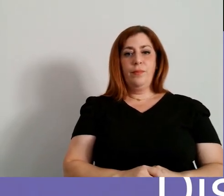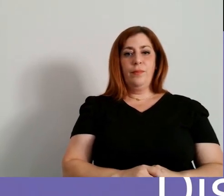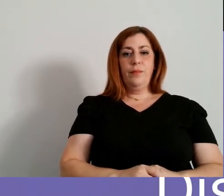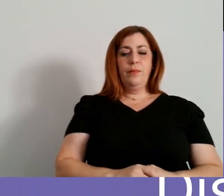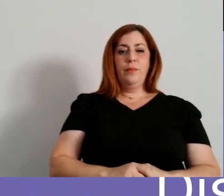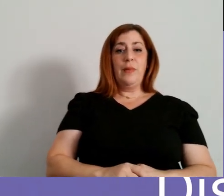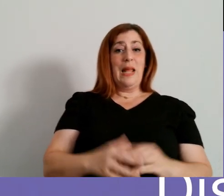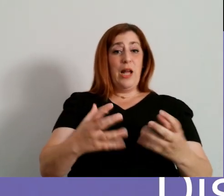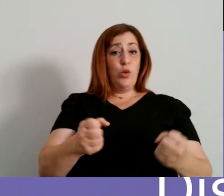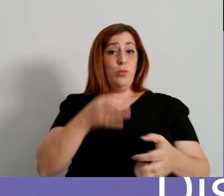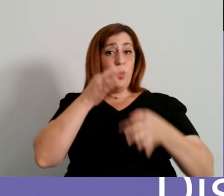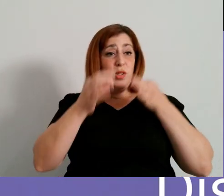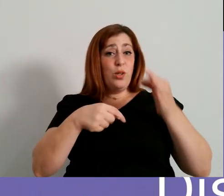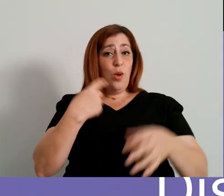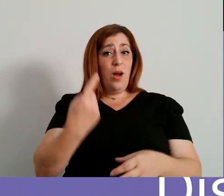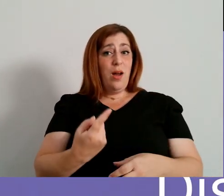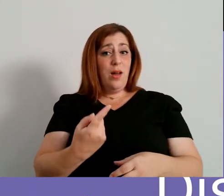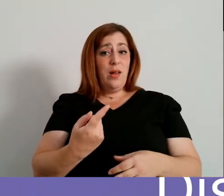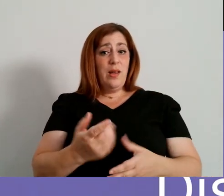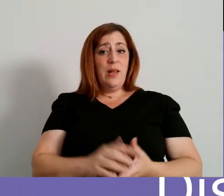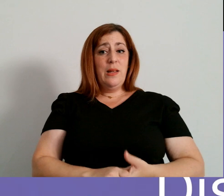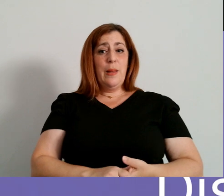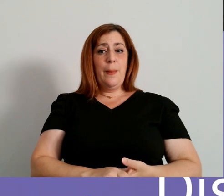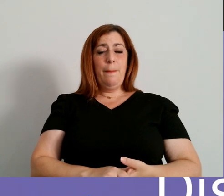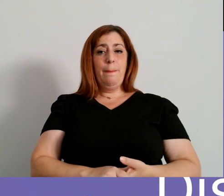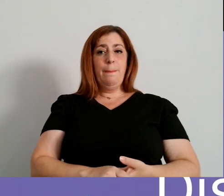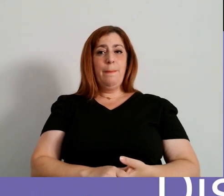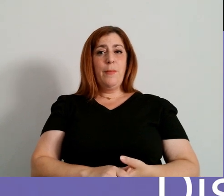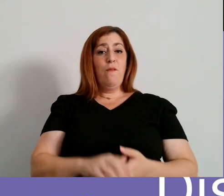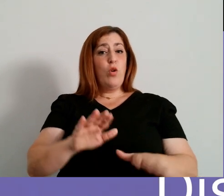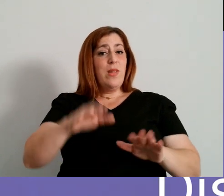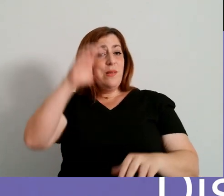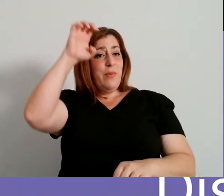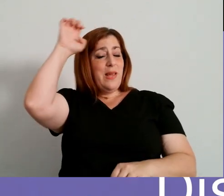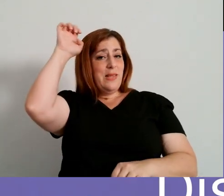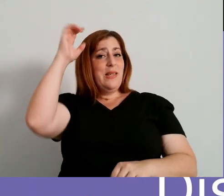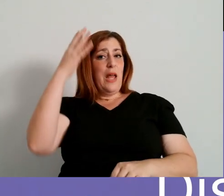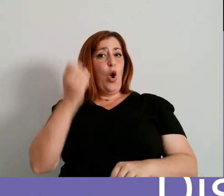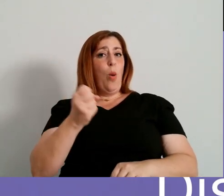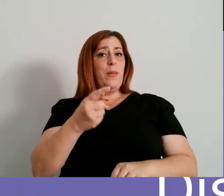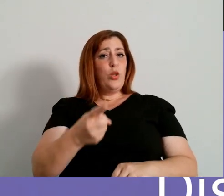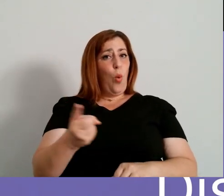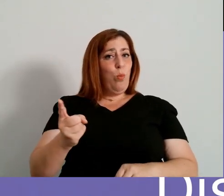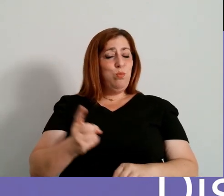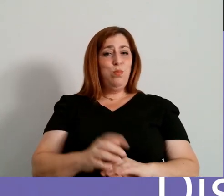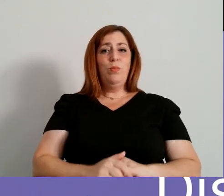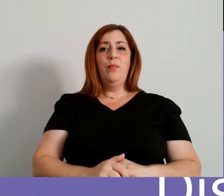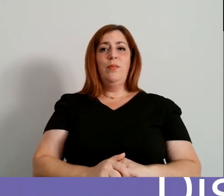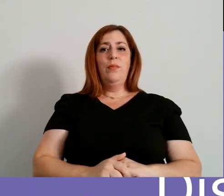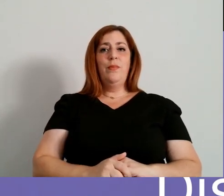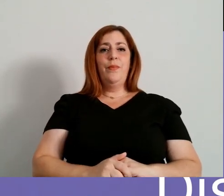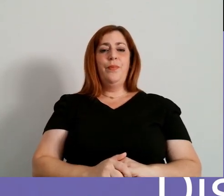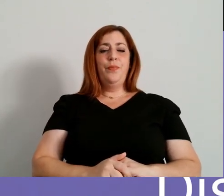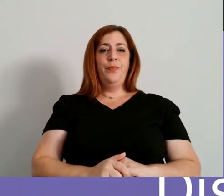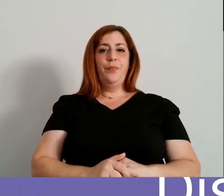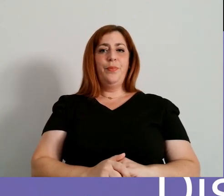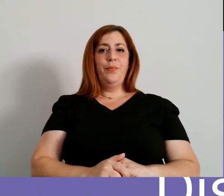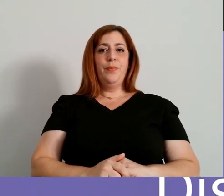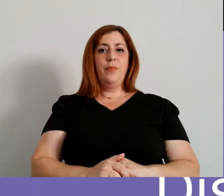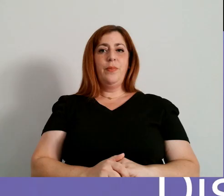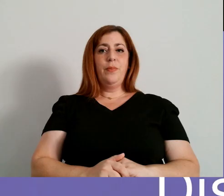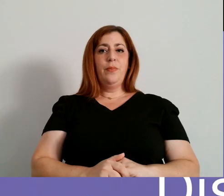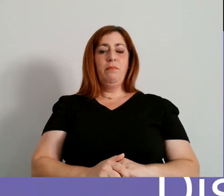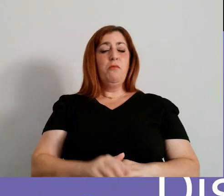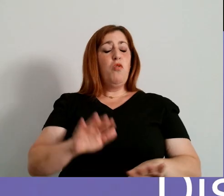Does anyone have any more questions or comments? Maybe any experiences that you've had on